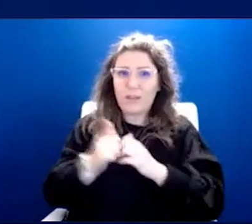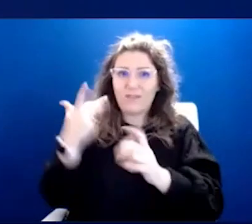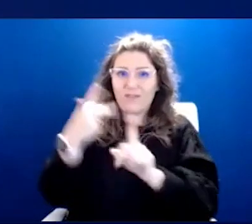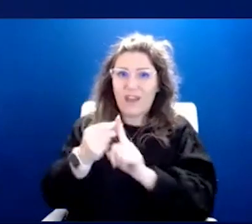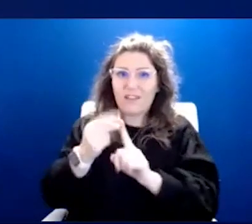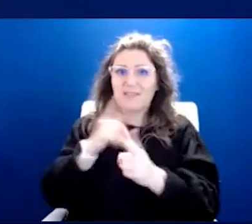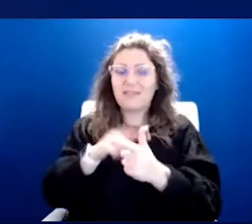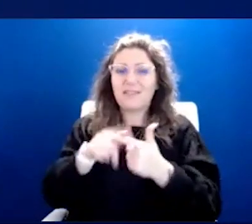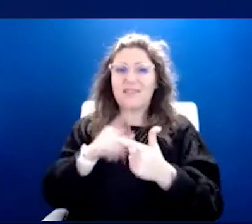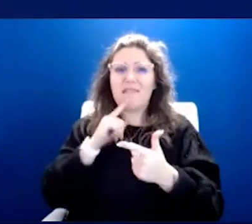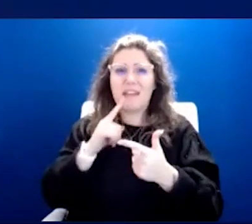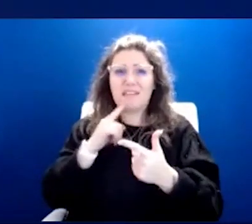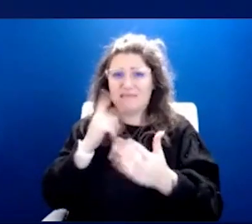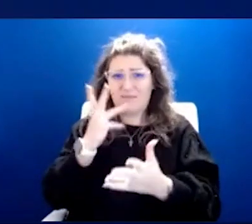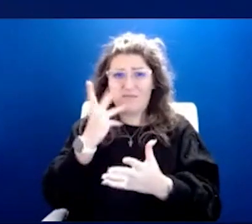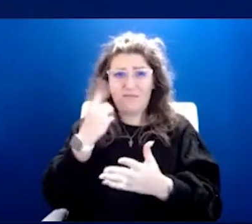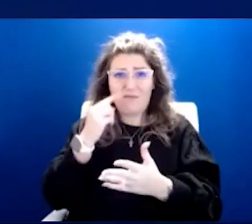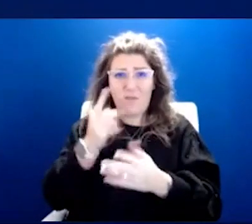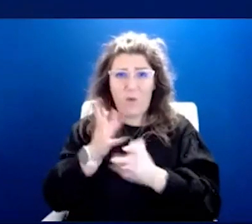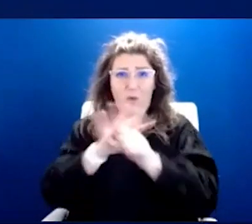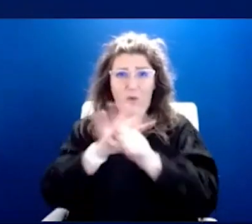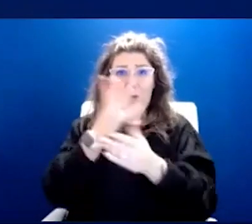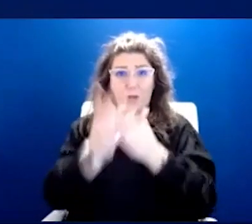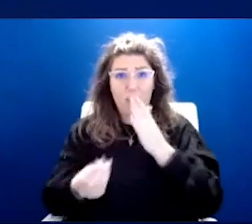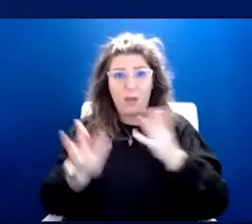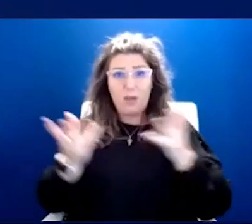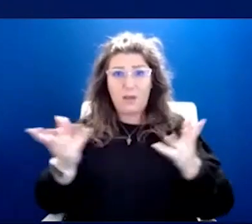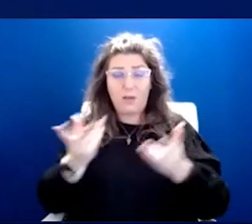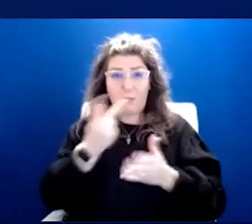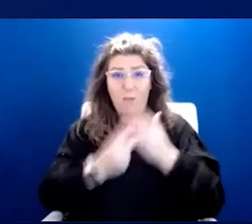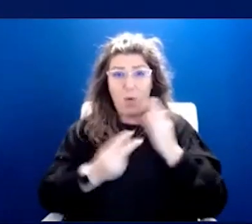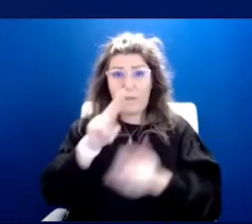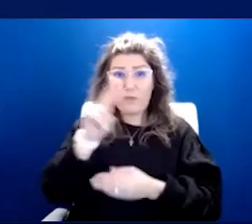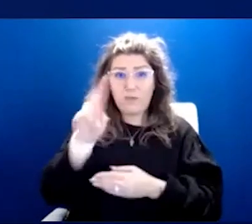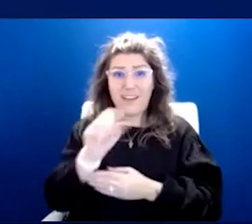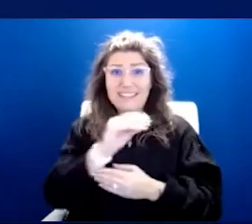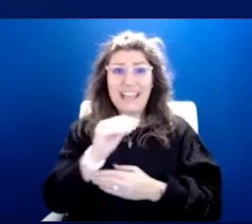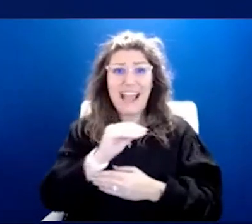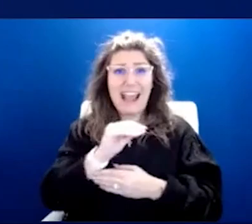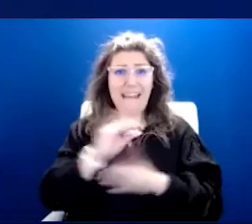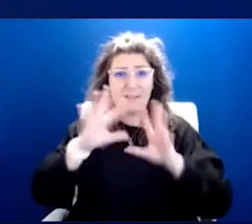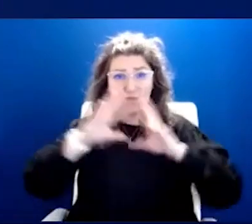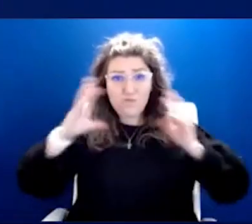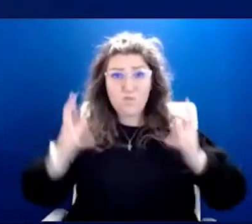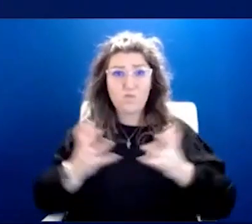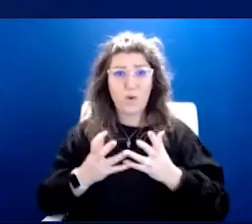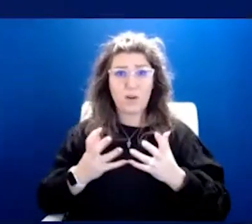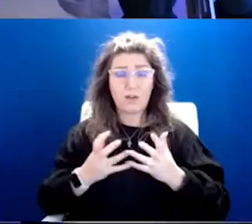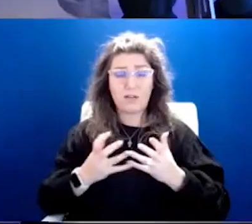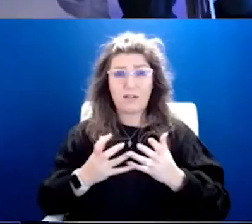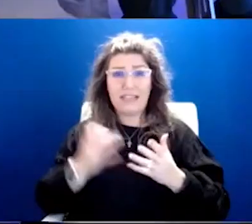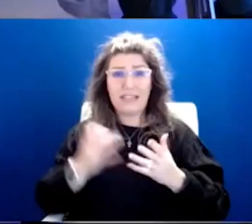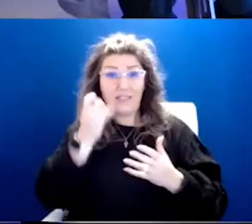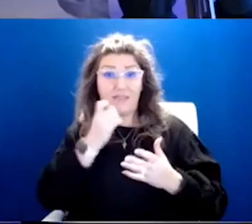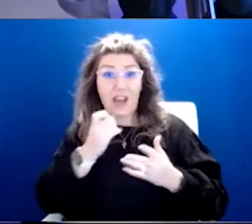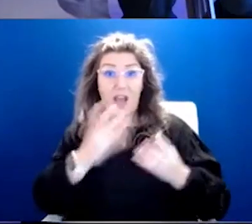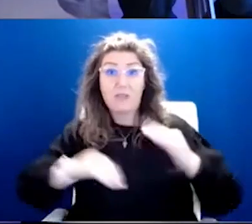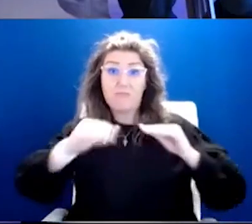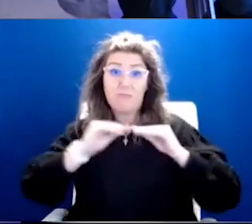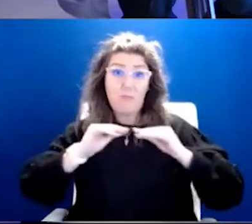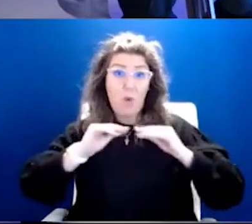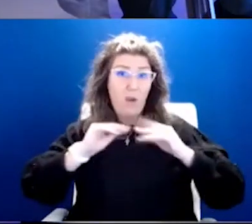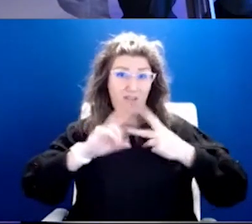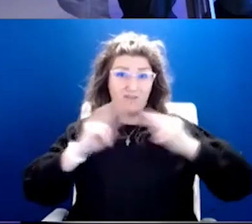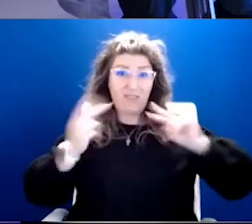to go away. And that's got to be both in the U.S. and internationally, or we're going to have more mutations. And we do. We get this. The herd immunity